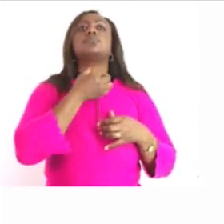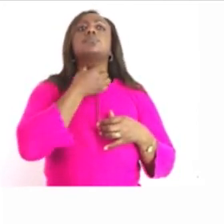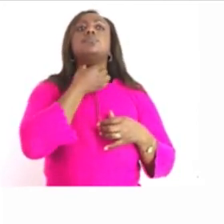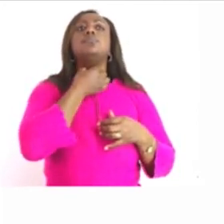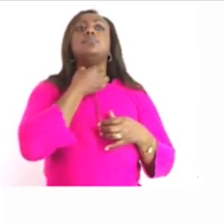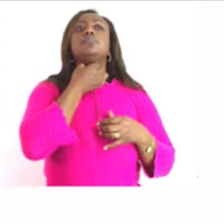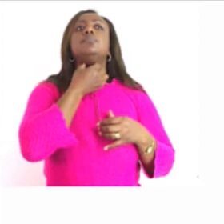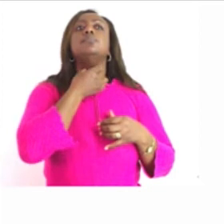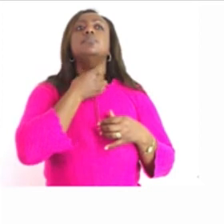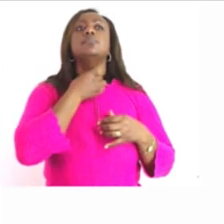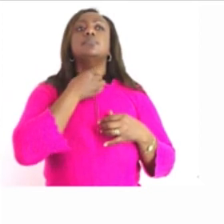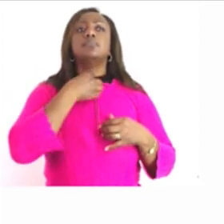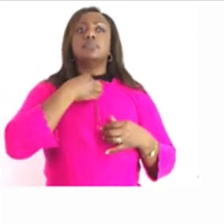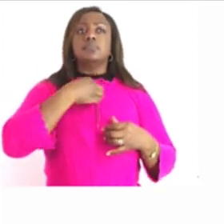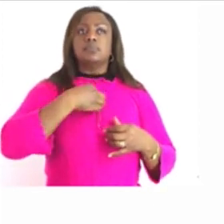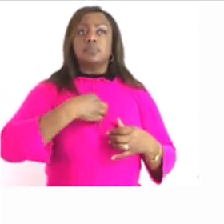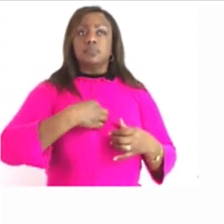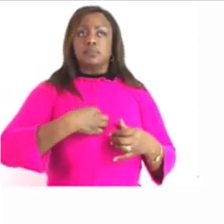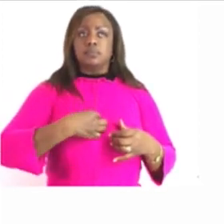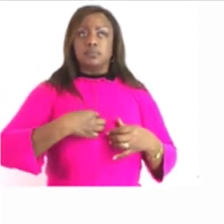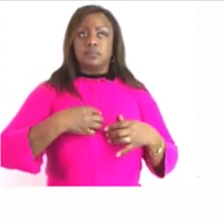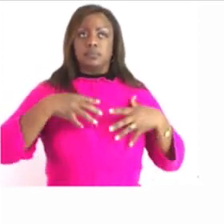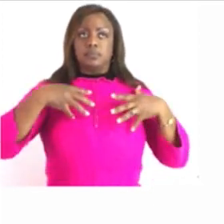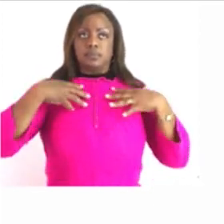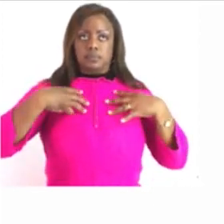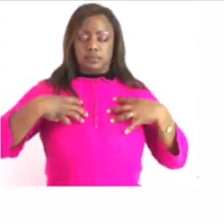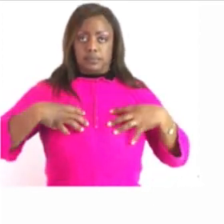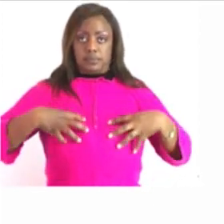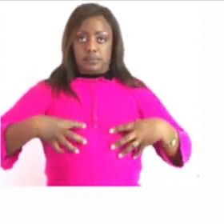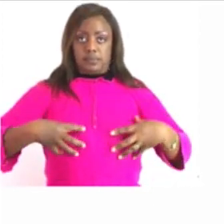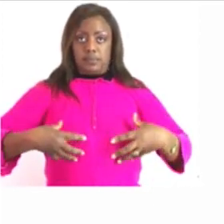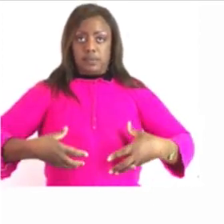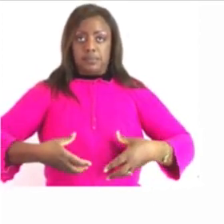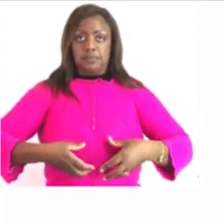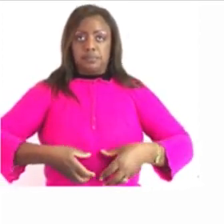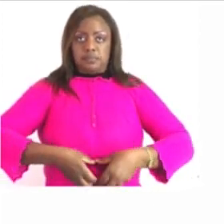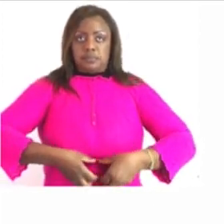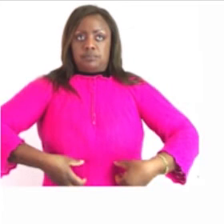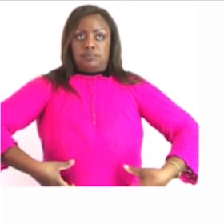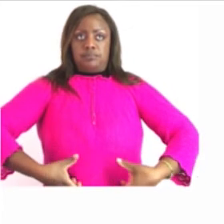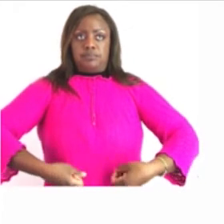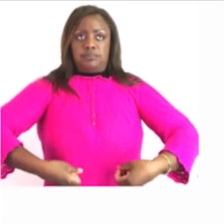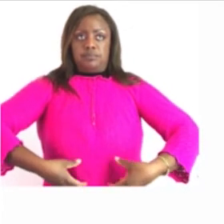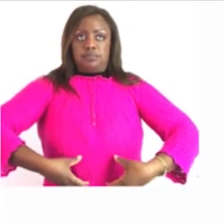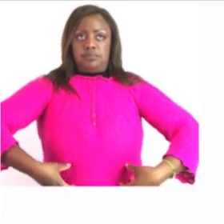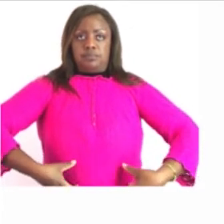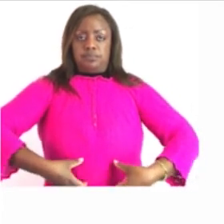be a system. Those are the words that are commonly used in breathing system.